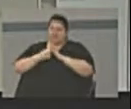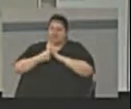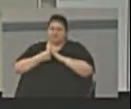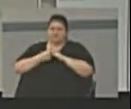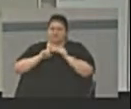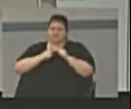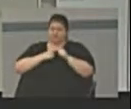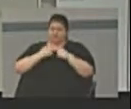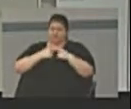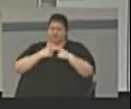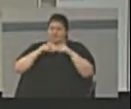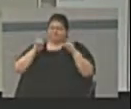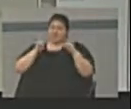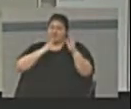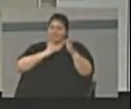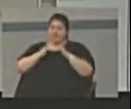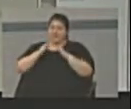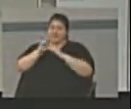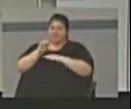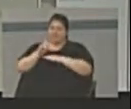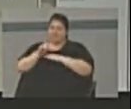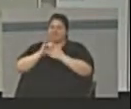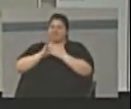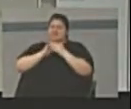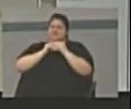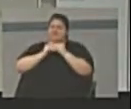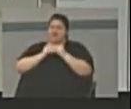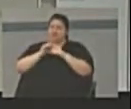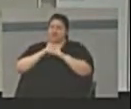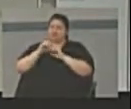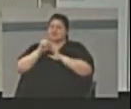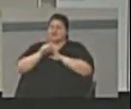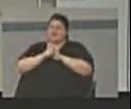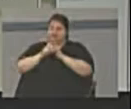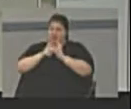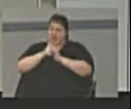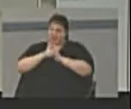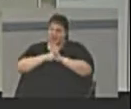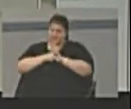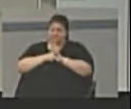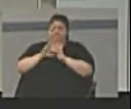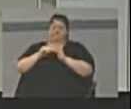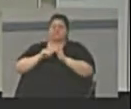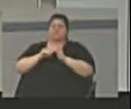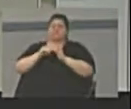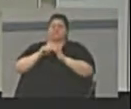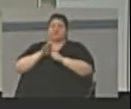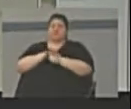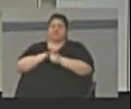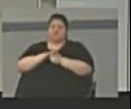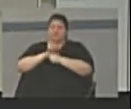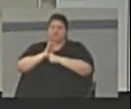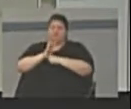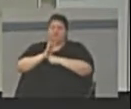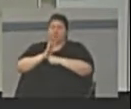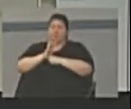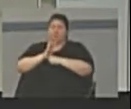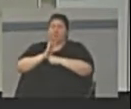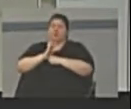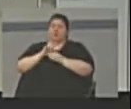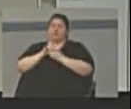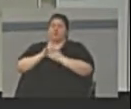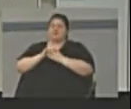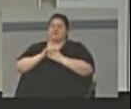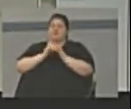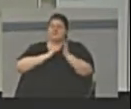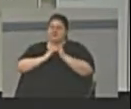Maryland, which gives guidance on state policies. Region Forward, which is a COG initiative with planning